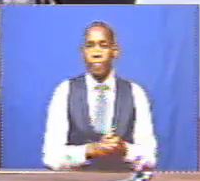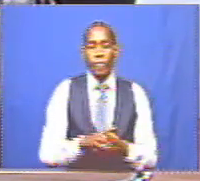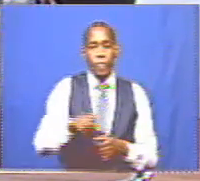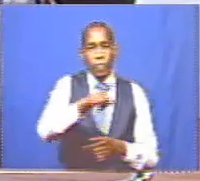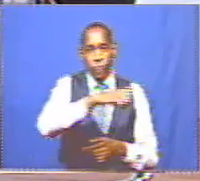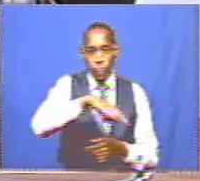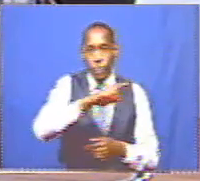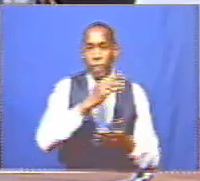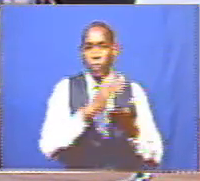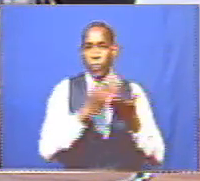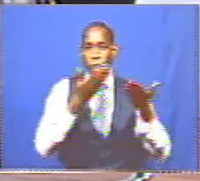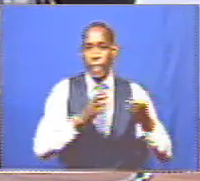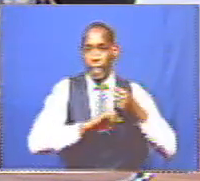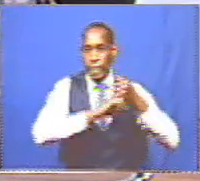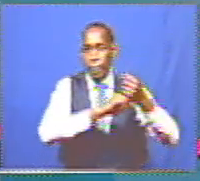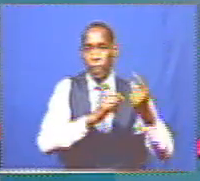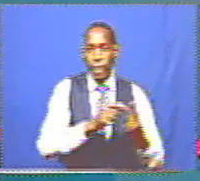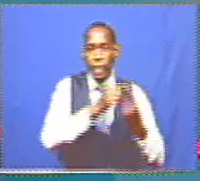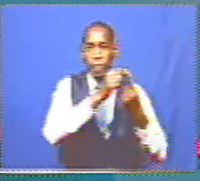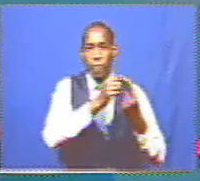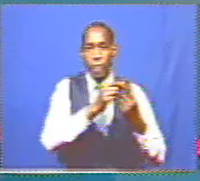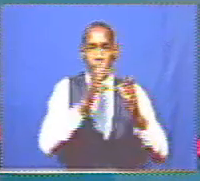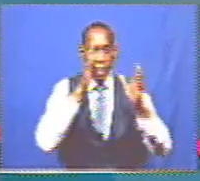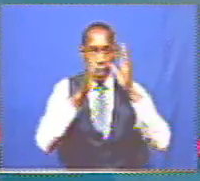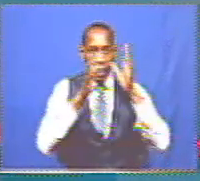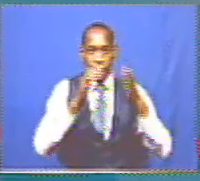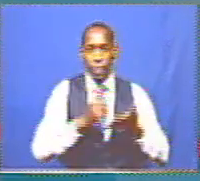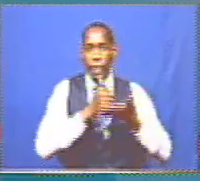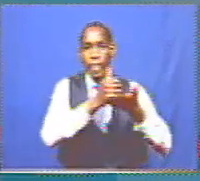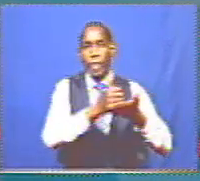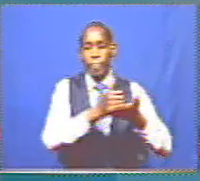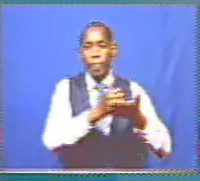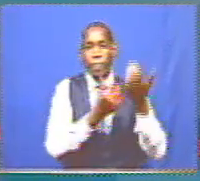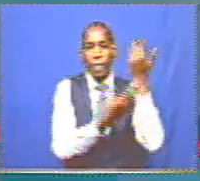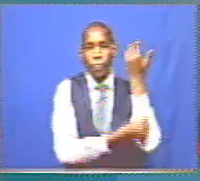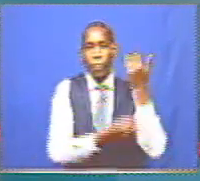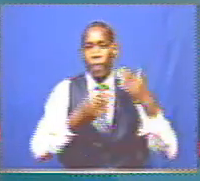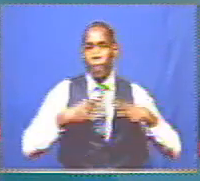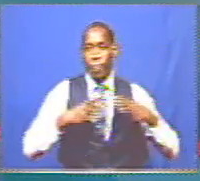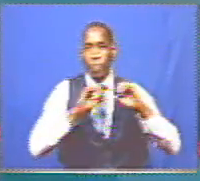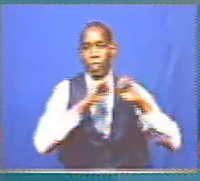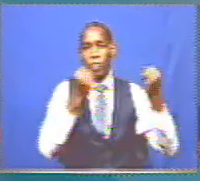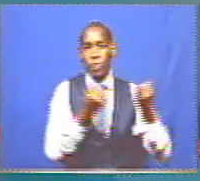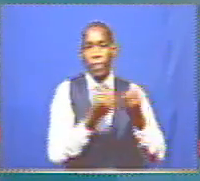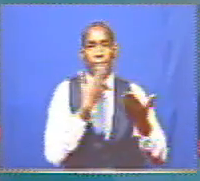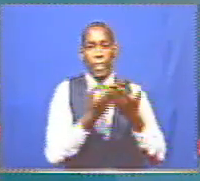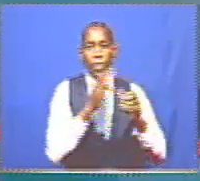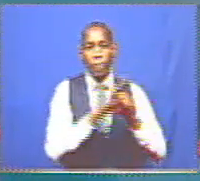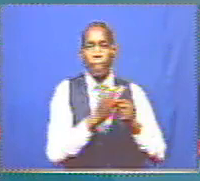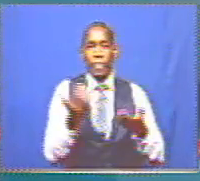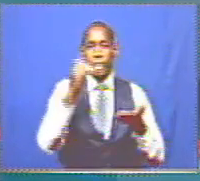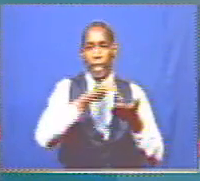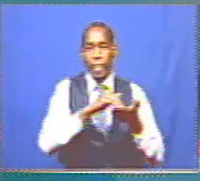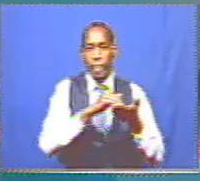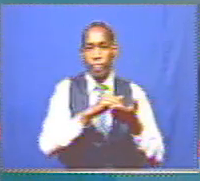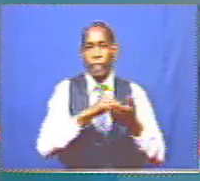really be here to support you, especially your initiative on helping the less privileged of this in the society. Thank you so much once again